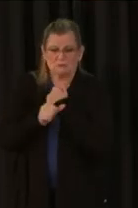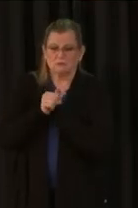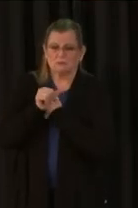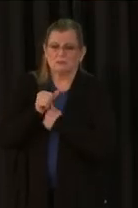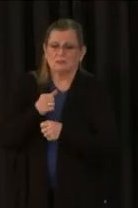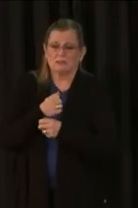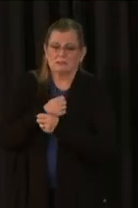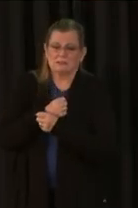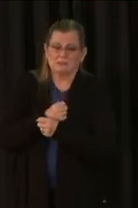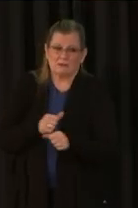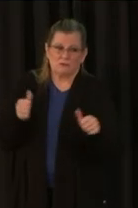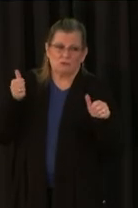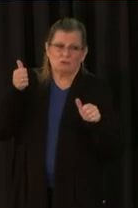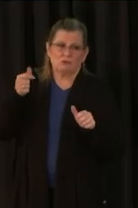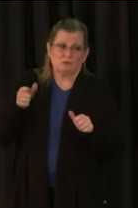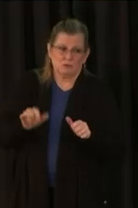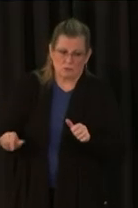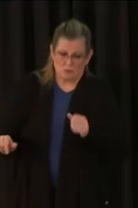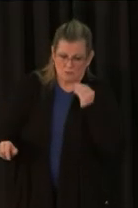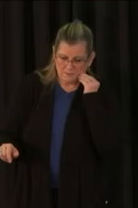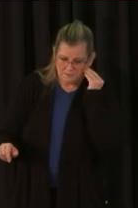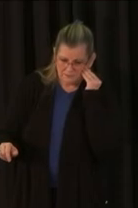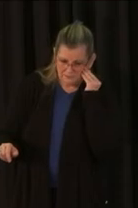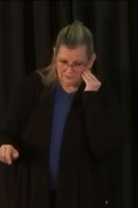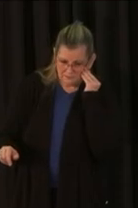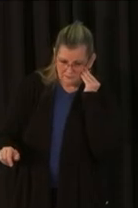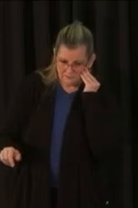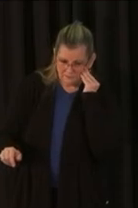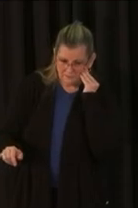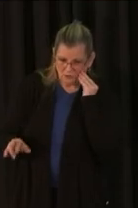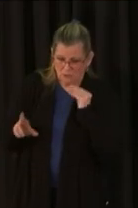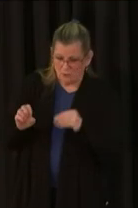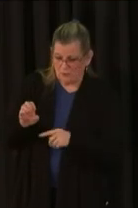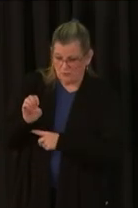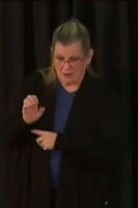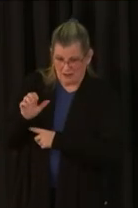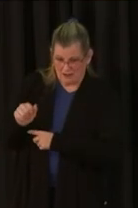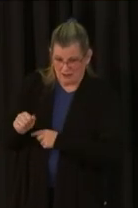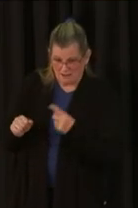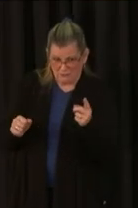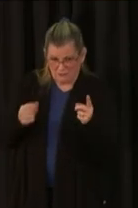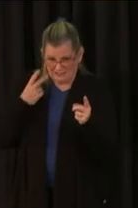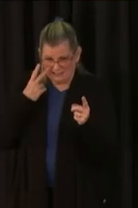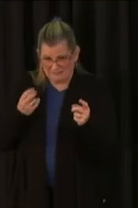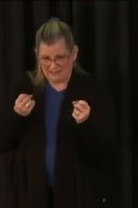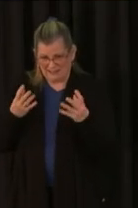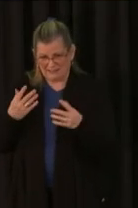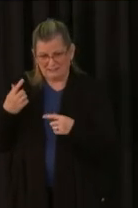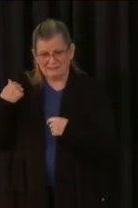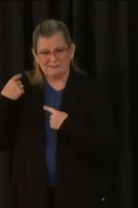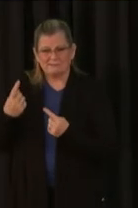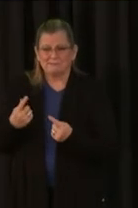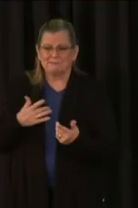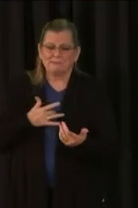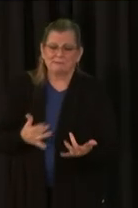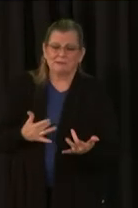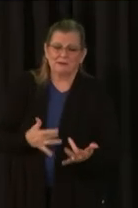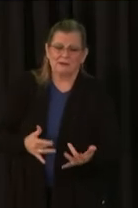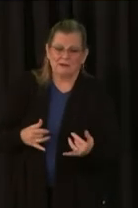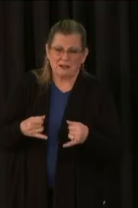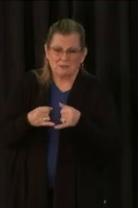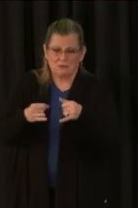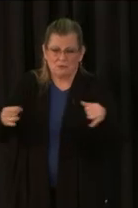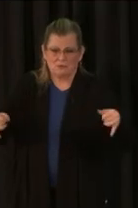want folks to be safe. I think, Rebecca, if you think about it from years past and inaugurations past, usually that that perimeter